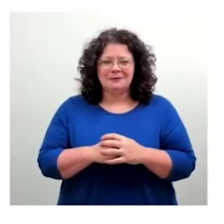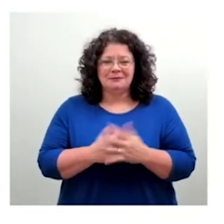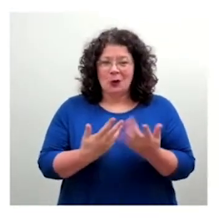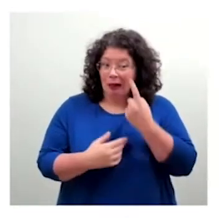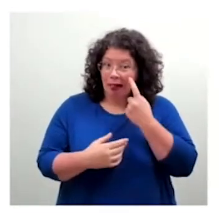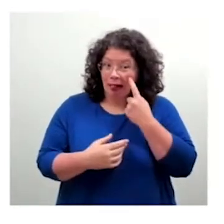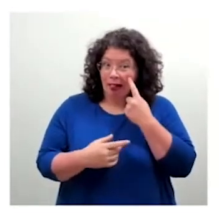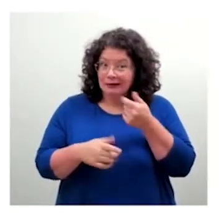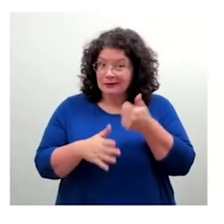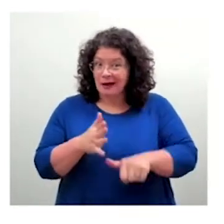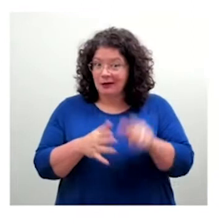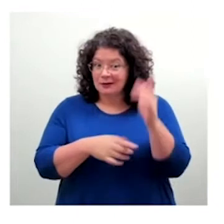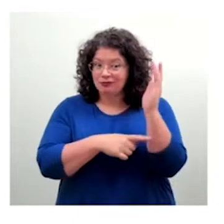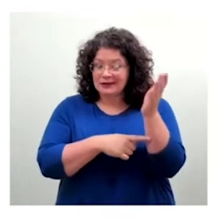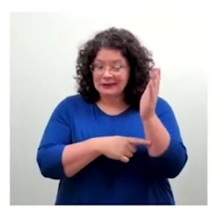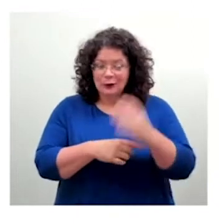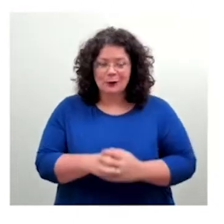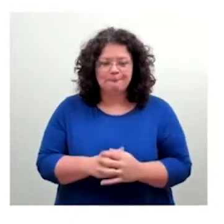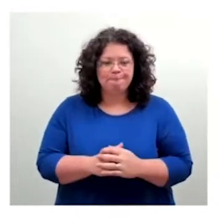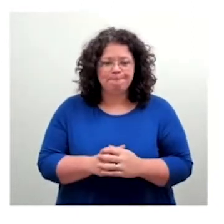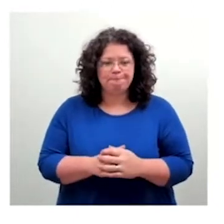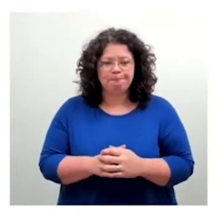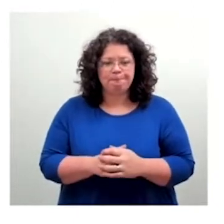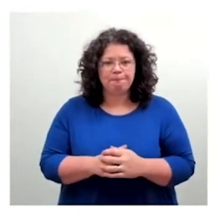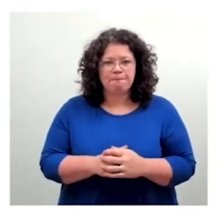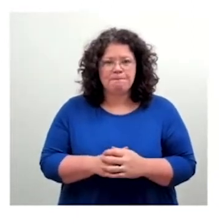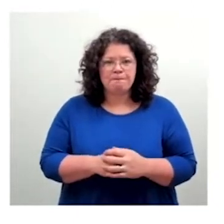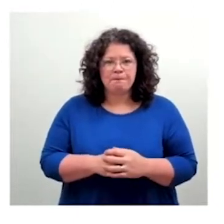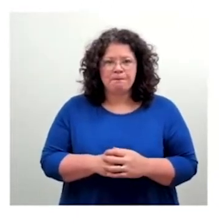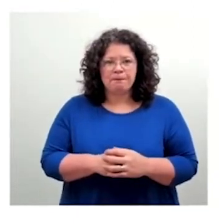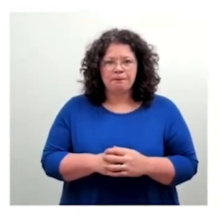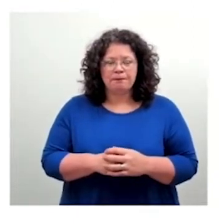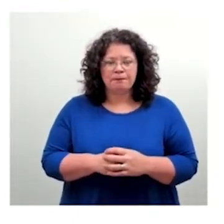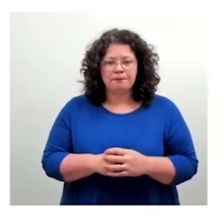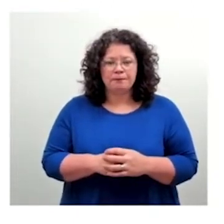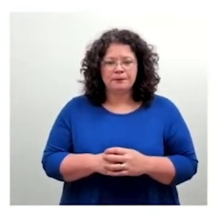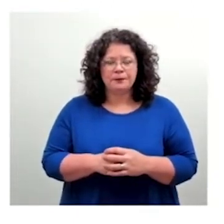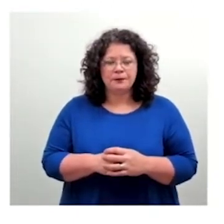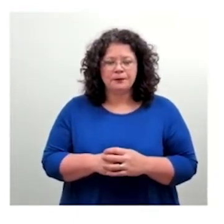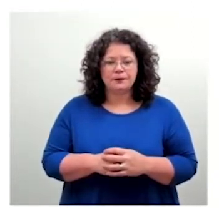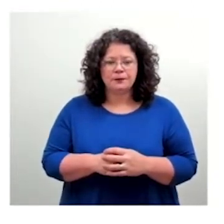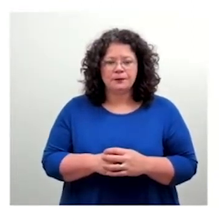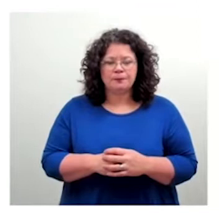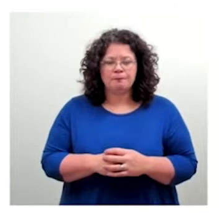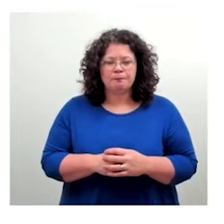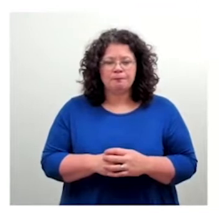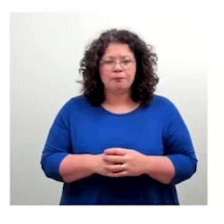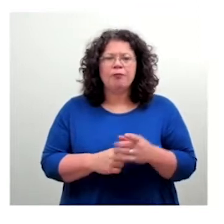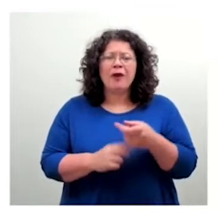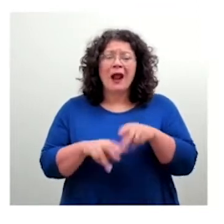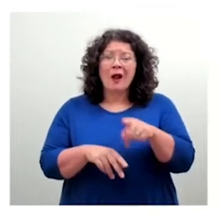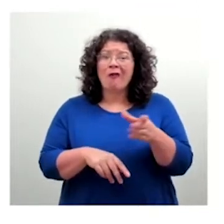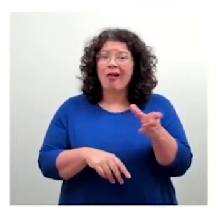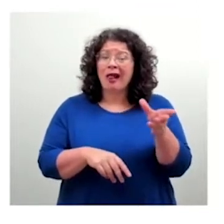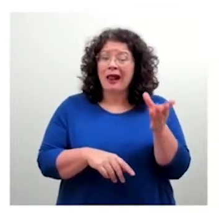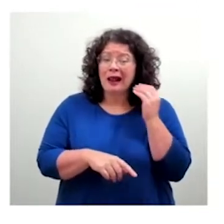of little call-outs is if you are listening and you've got access to a headset, then please do try it on with